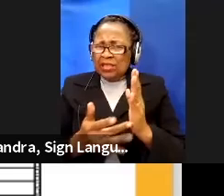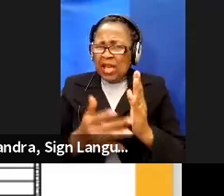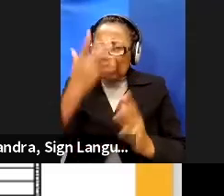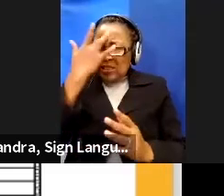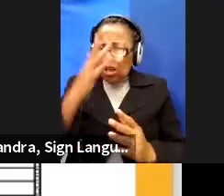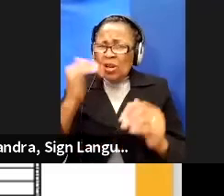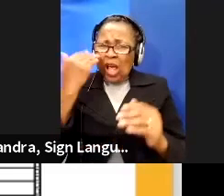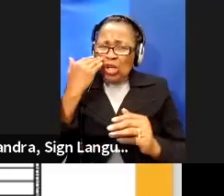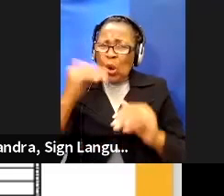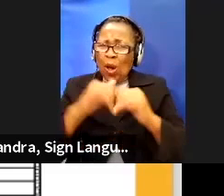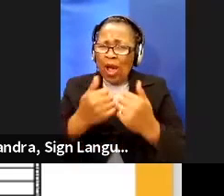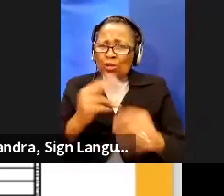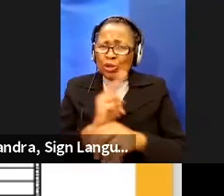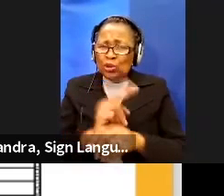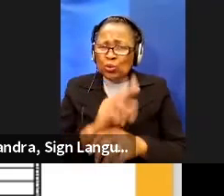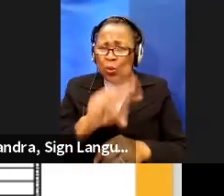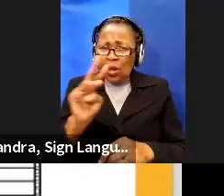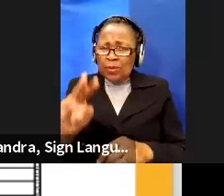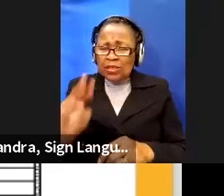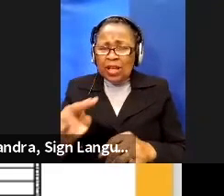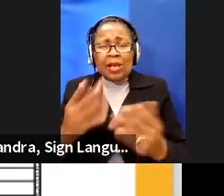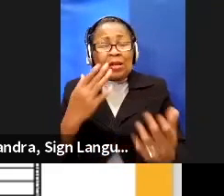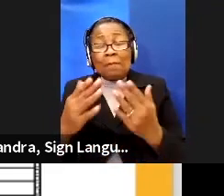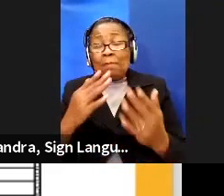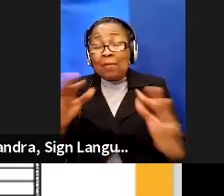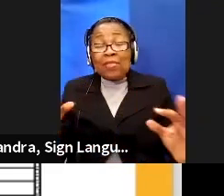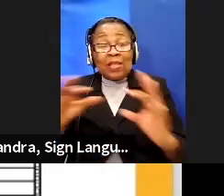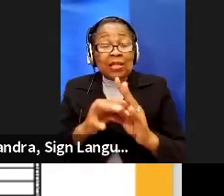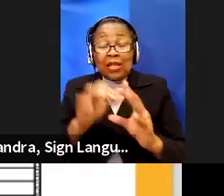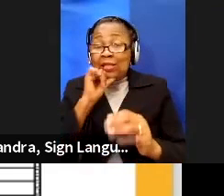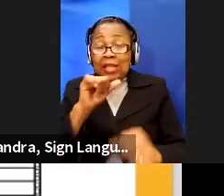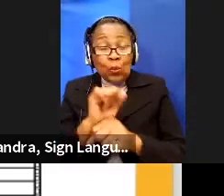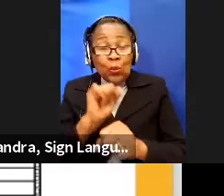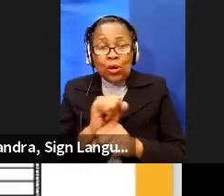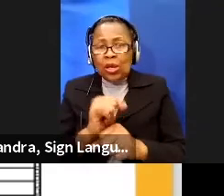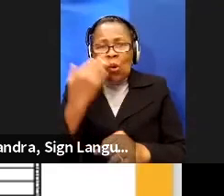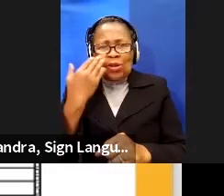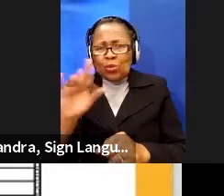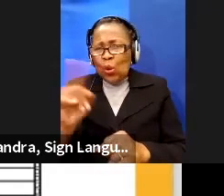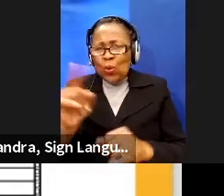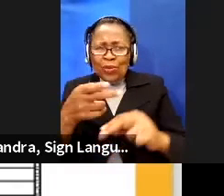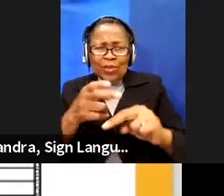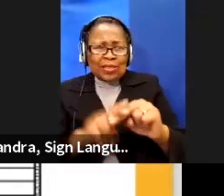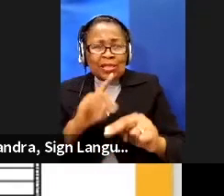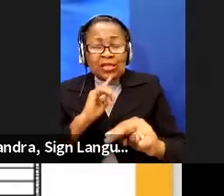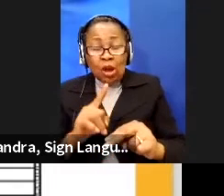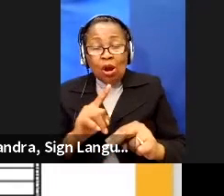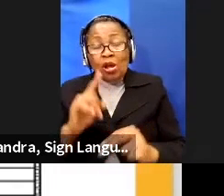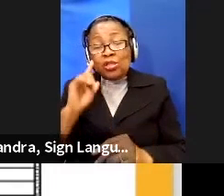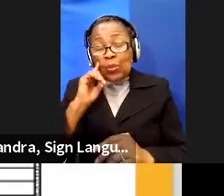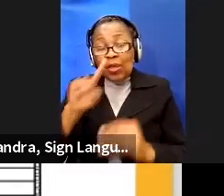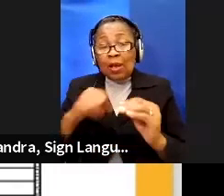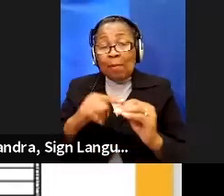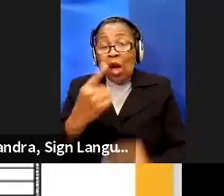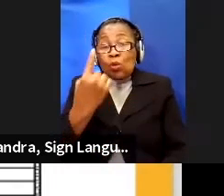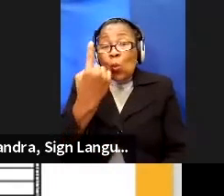are times when the link isn't working or I'm not sure where seating is. So think about, for your theater, having one